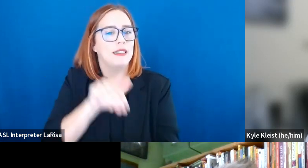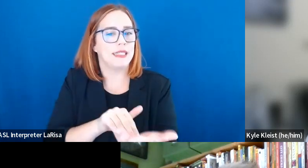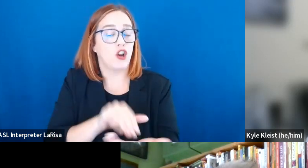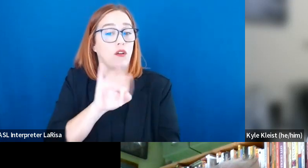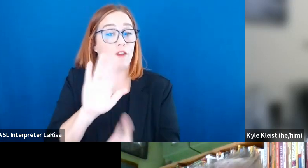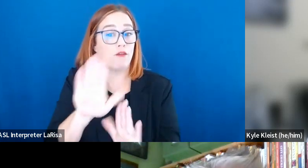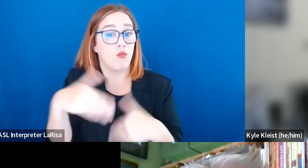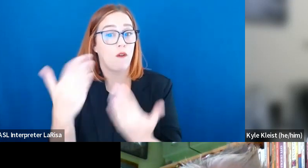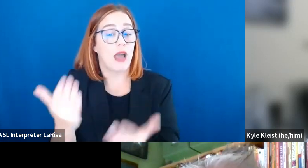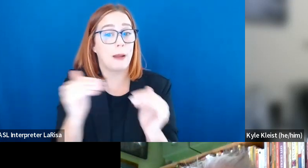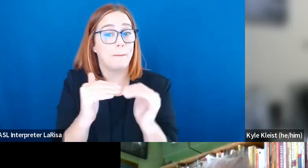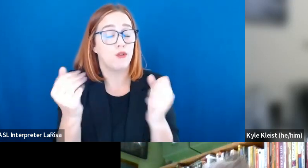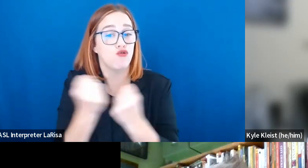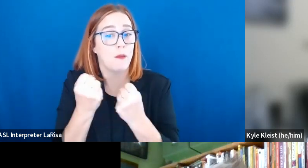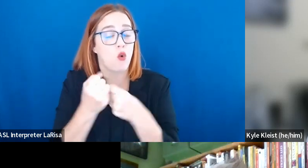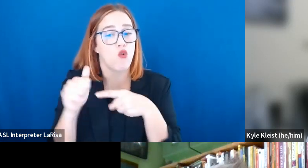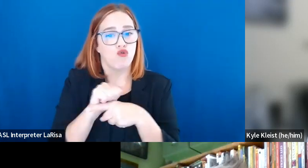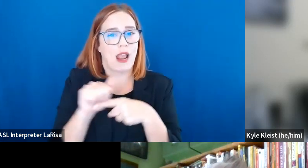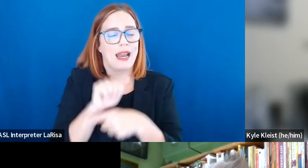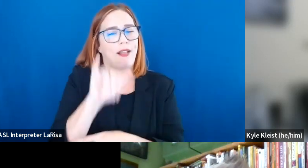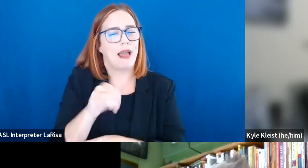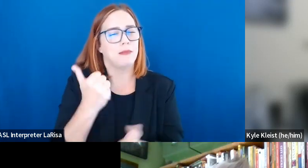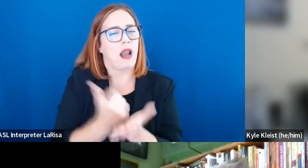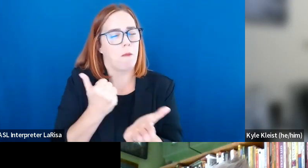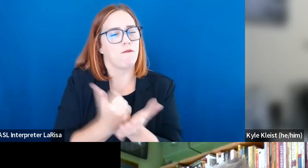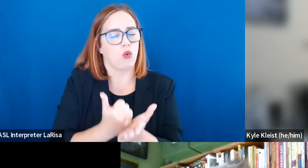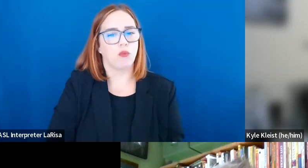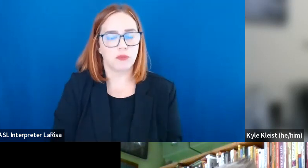has been helpful, I believe, along those lines.